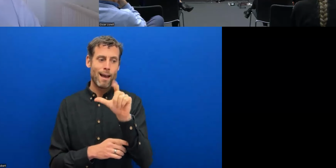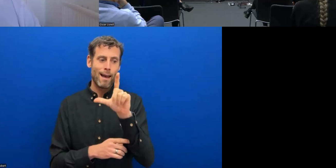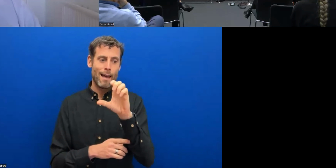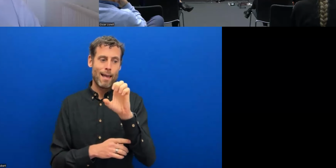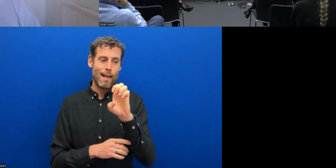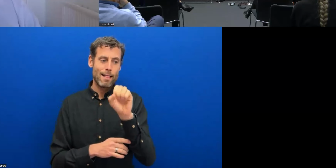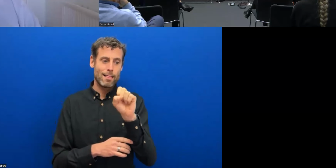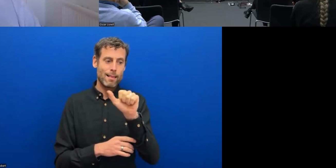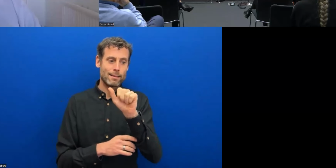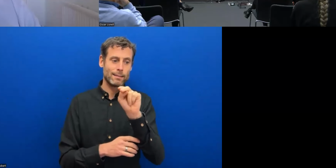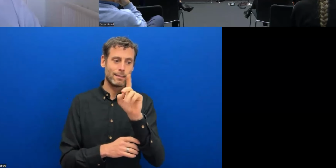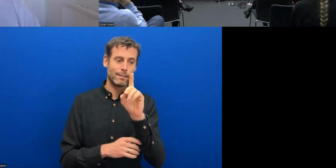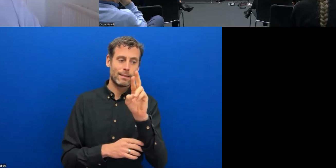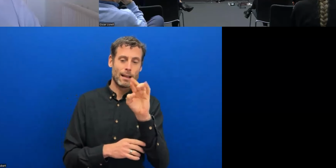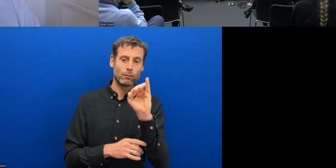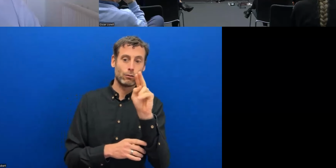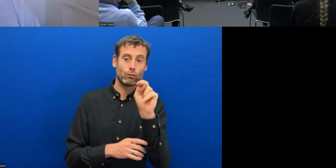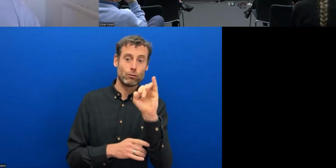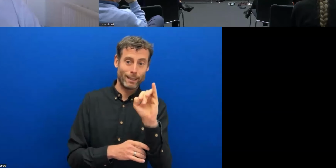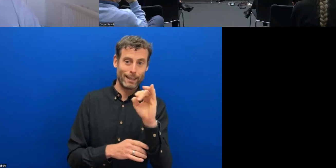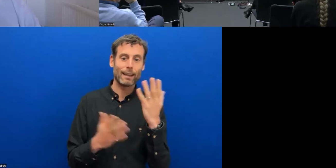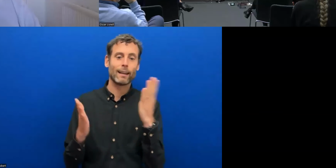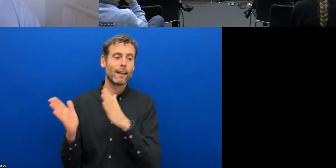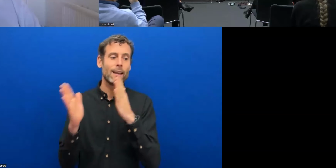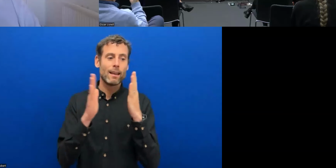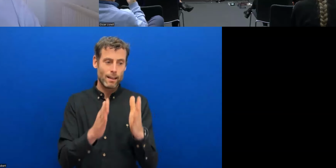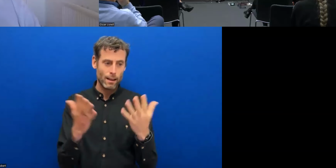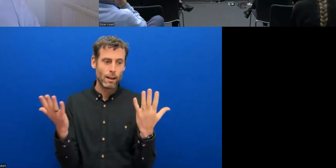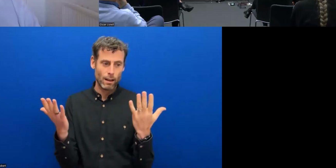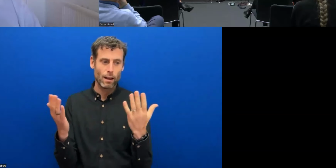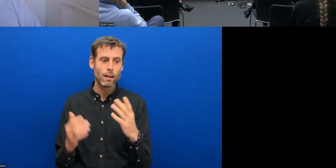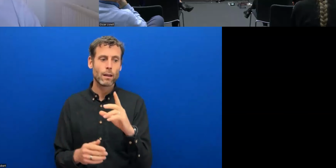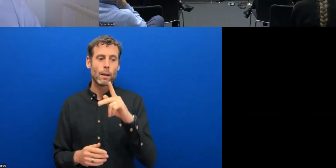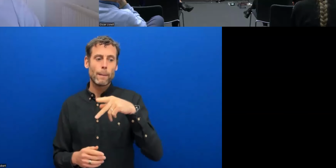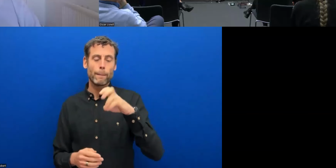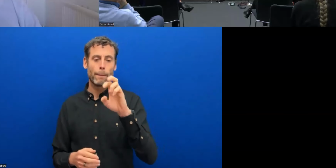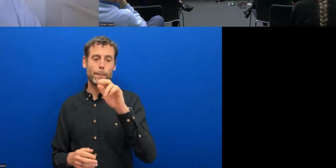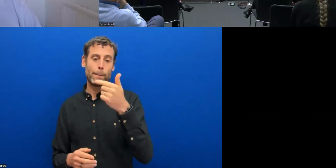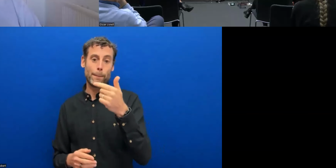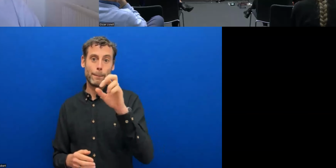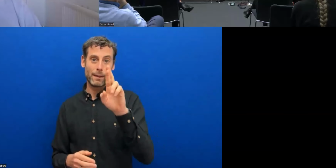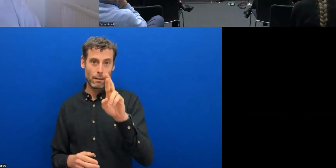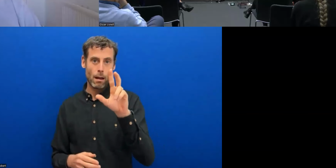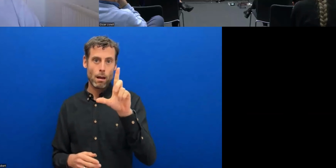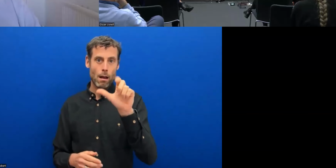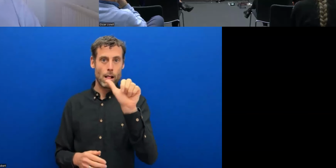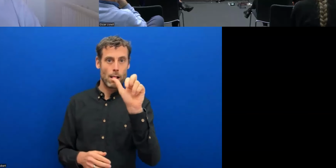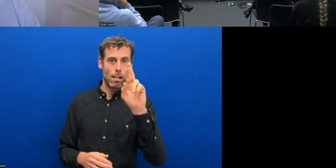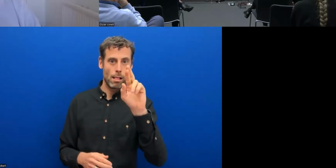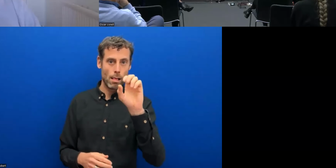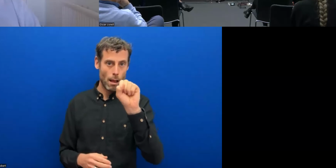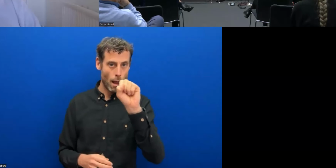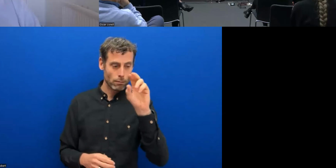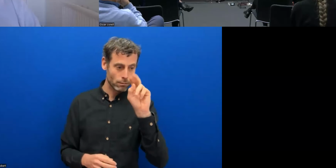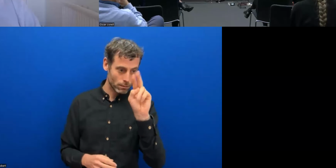been taking part in our work since we started 20 years ago. And we also have Thomas Hulenvi Klingberg, who is a composer and